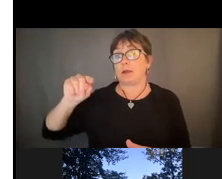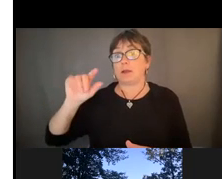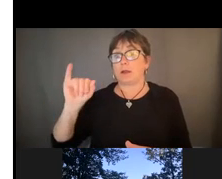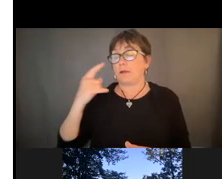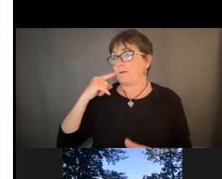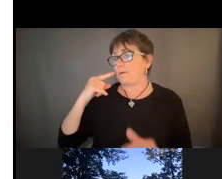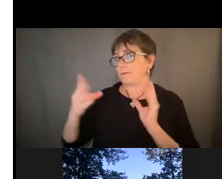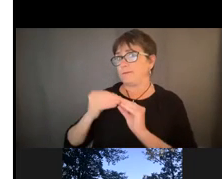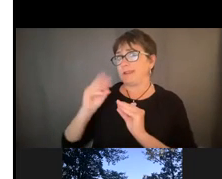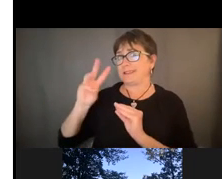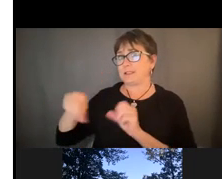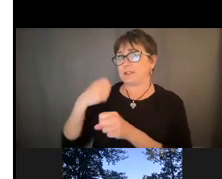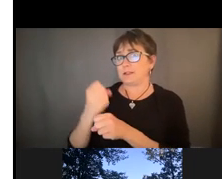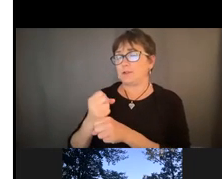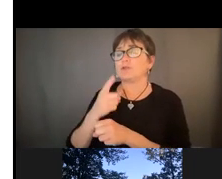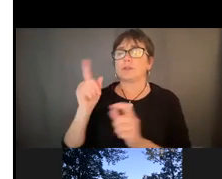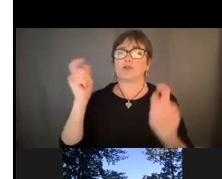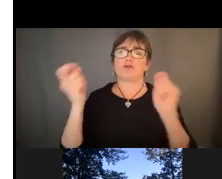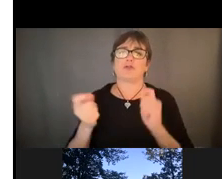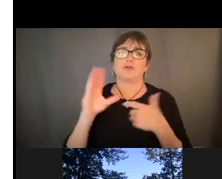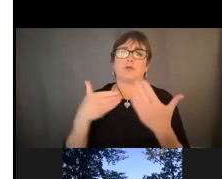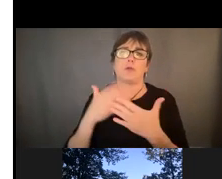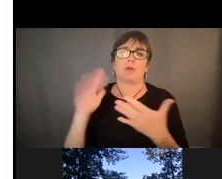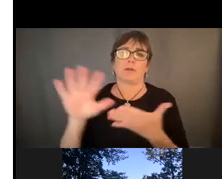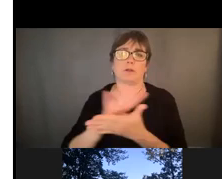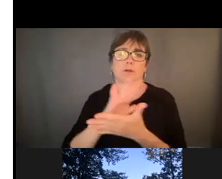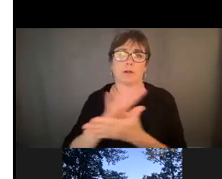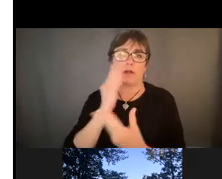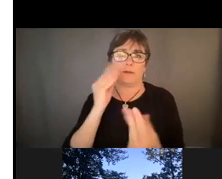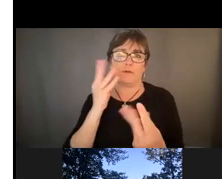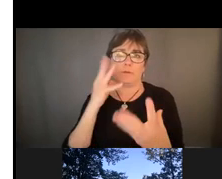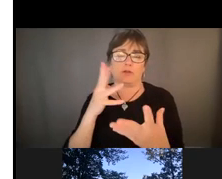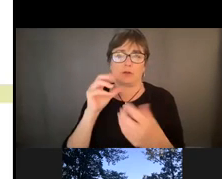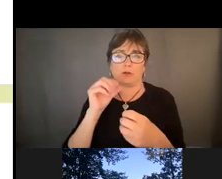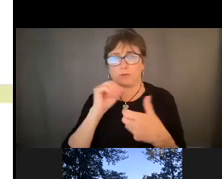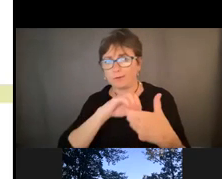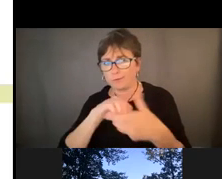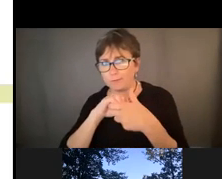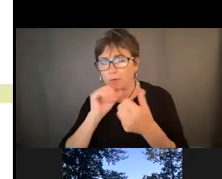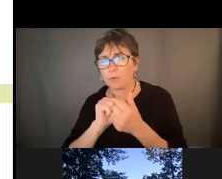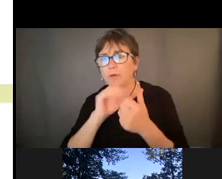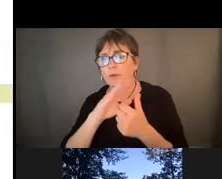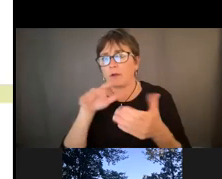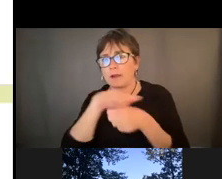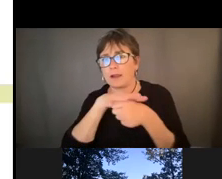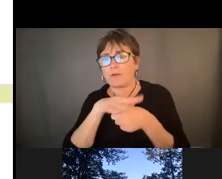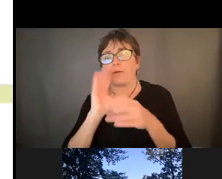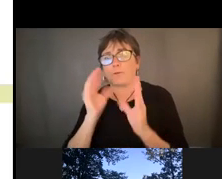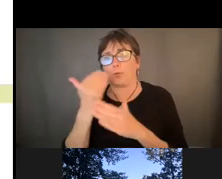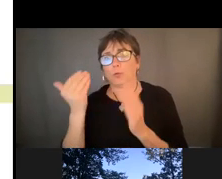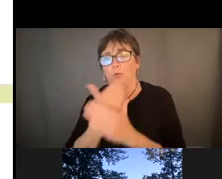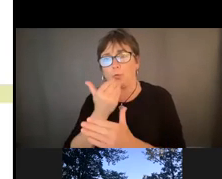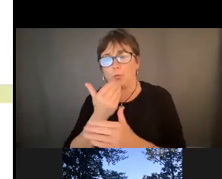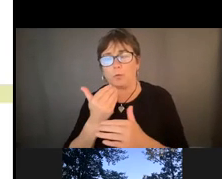working on updating materials and working with their region for new materials. If you do